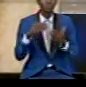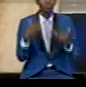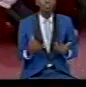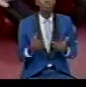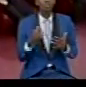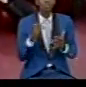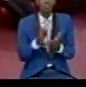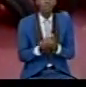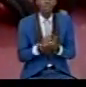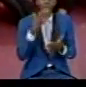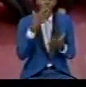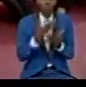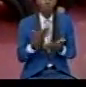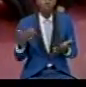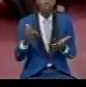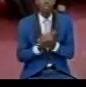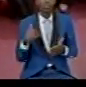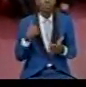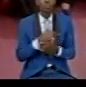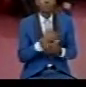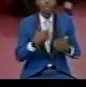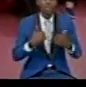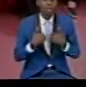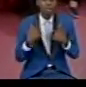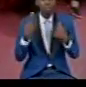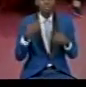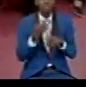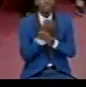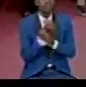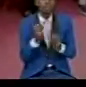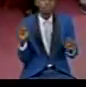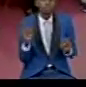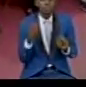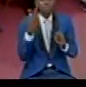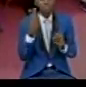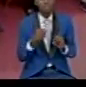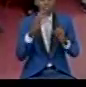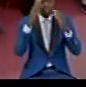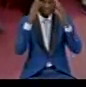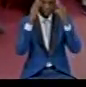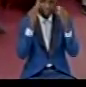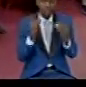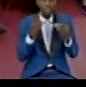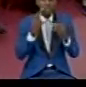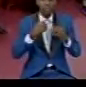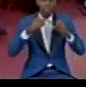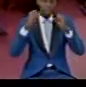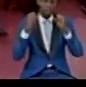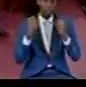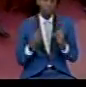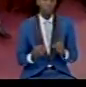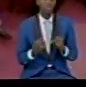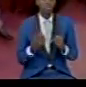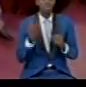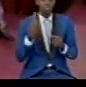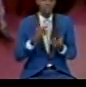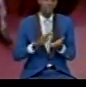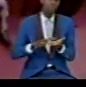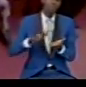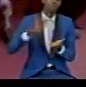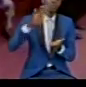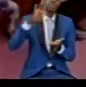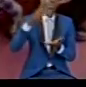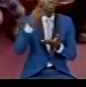good thing that we have, the salvation, the experience, the power, the glory,